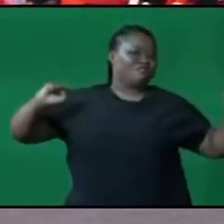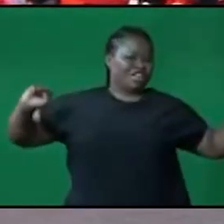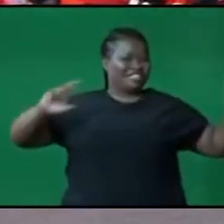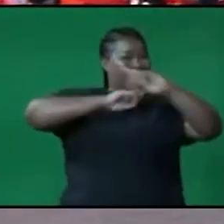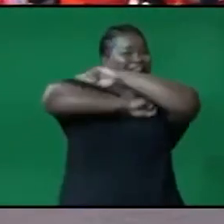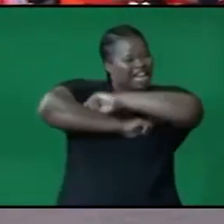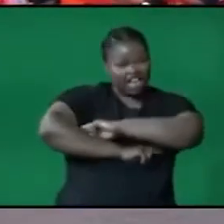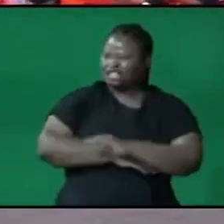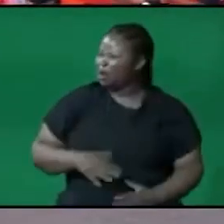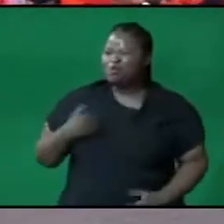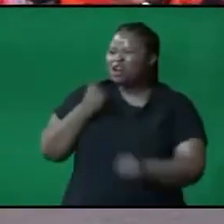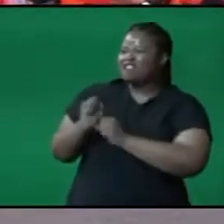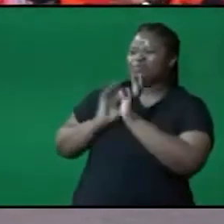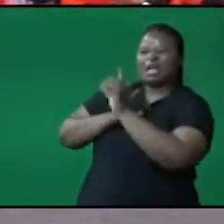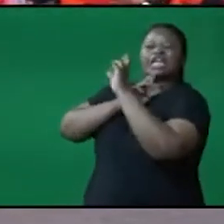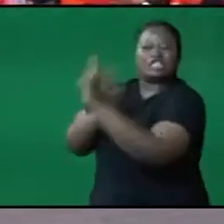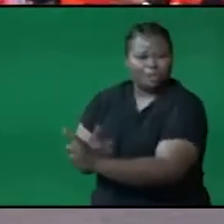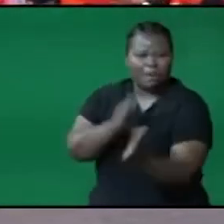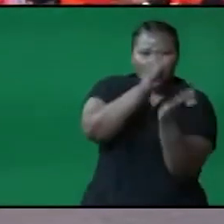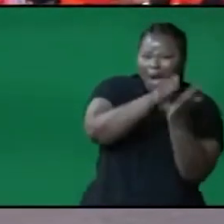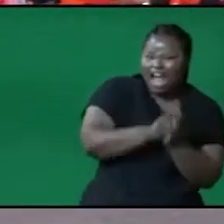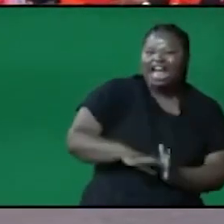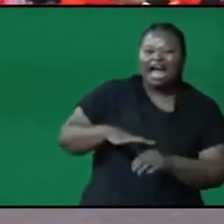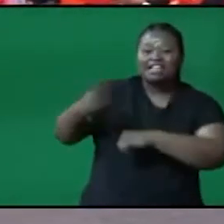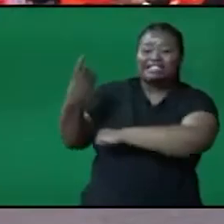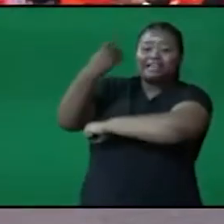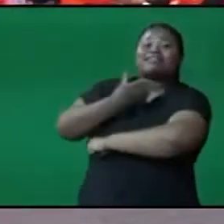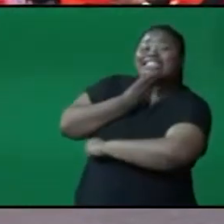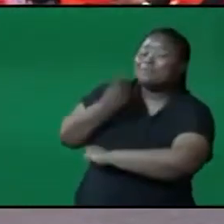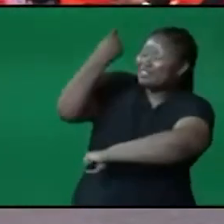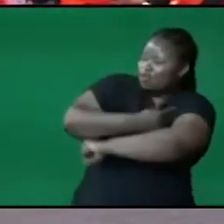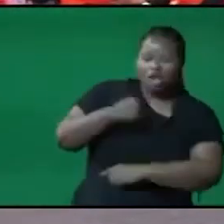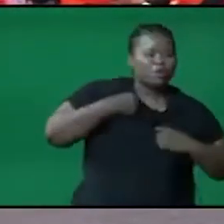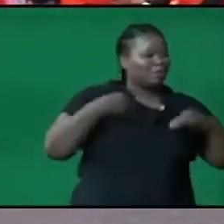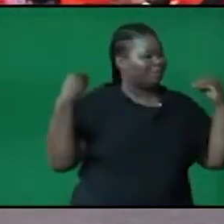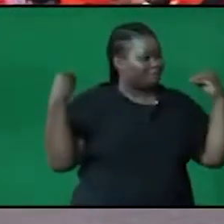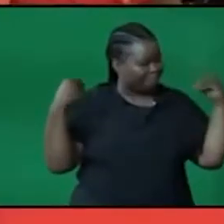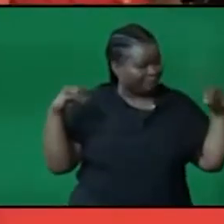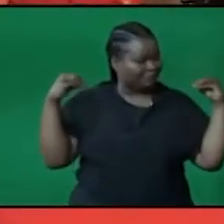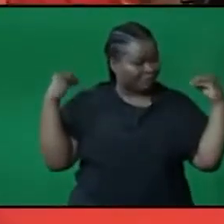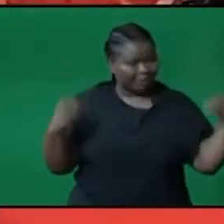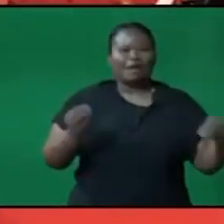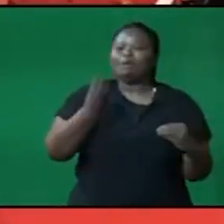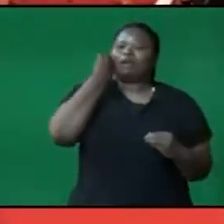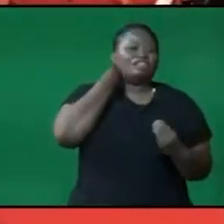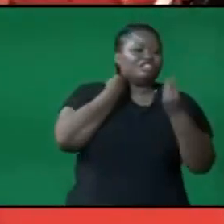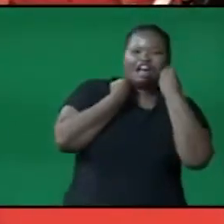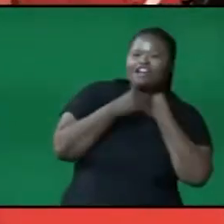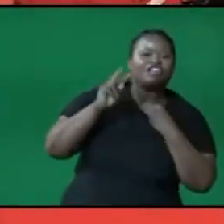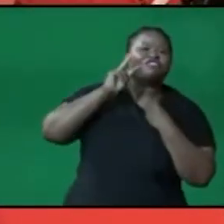ba fetole le ba ngwala ka Christmas ka re tabere le busy re ya di